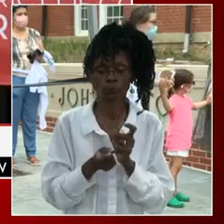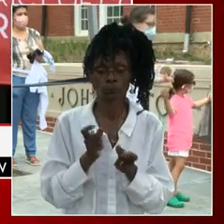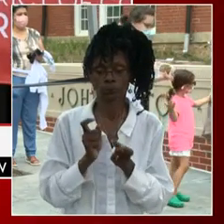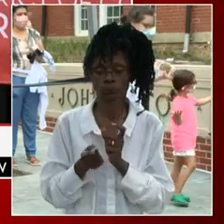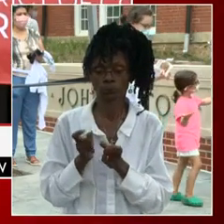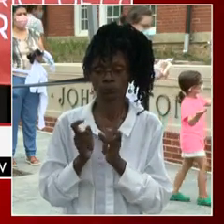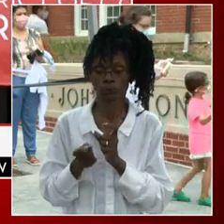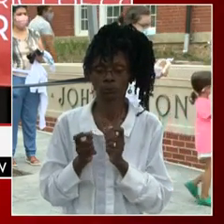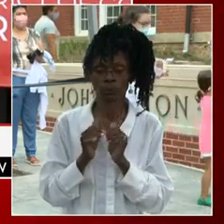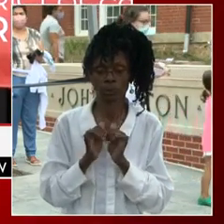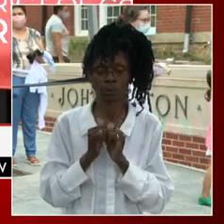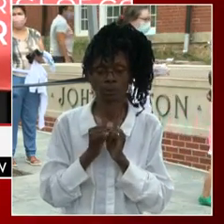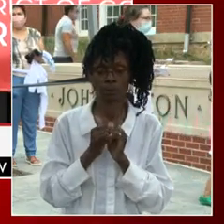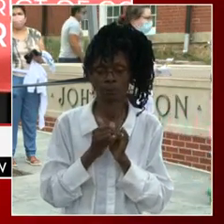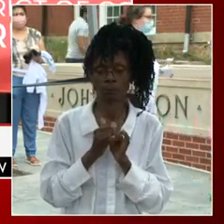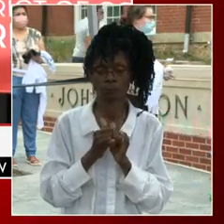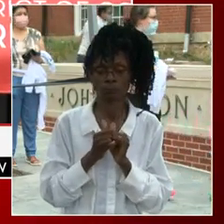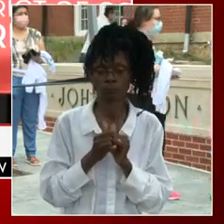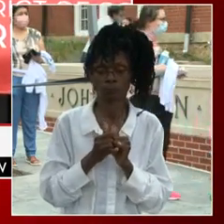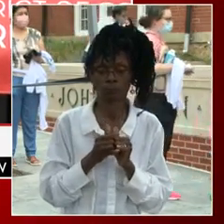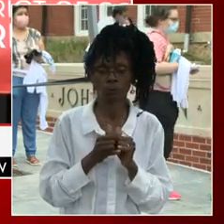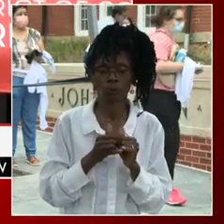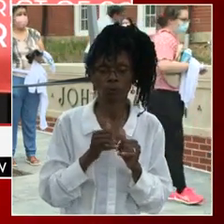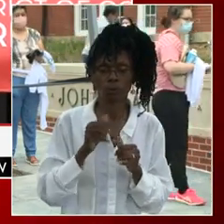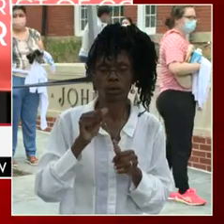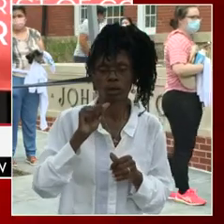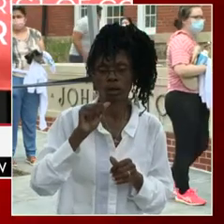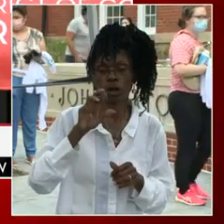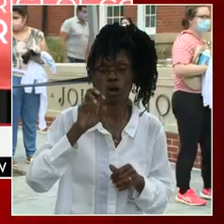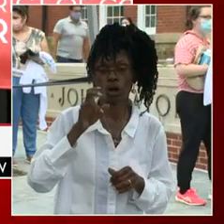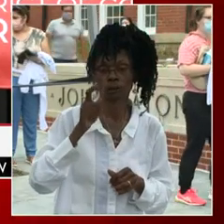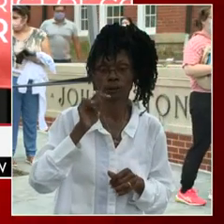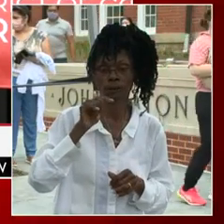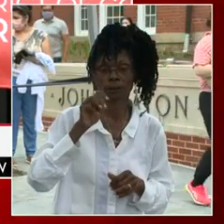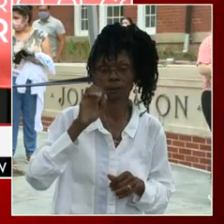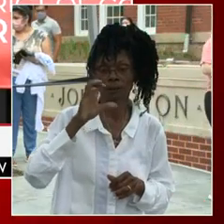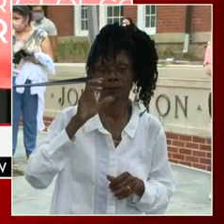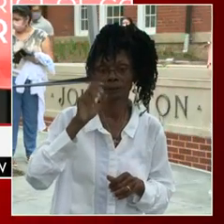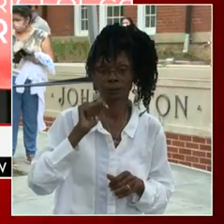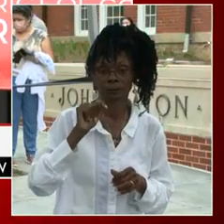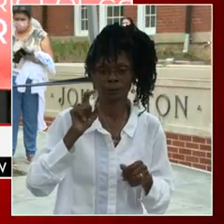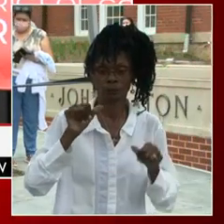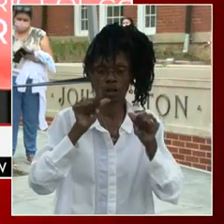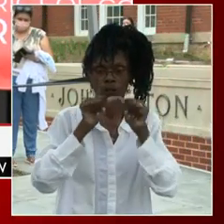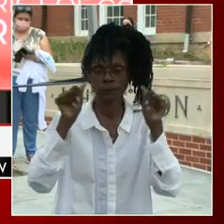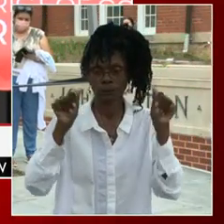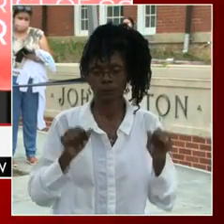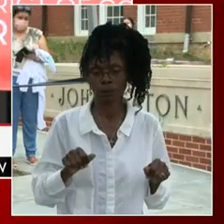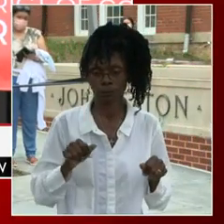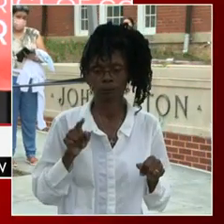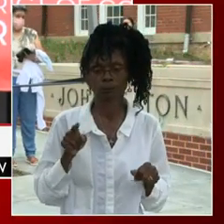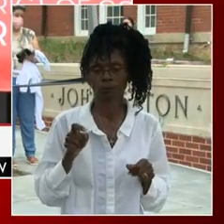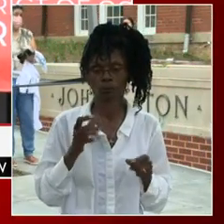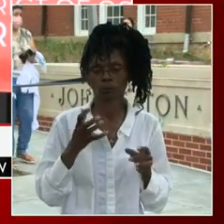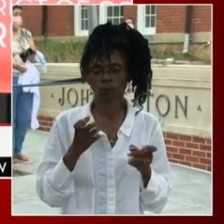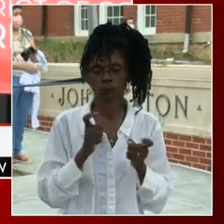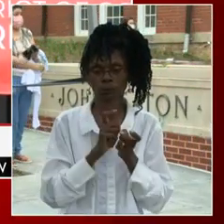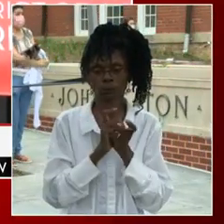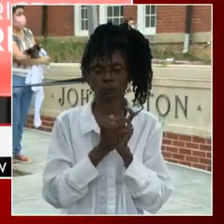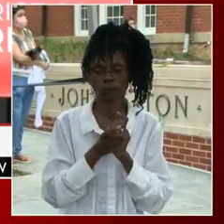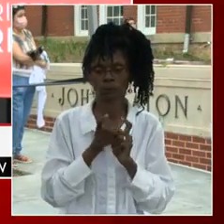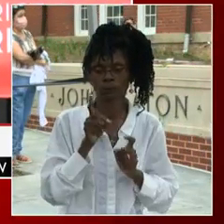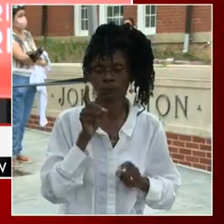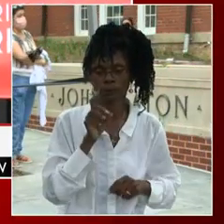and engineers are designing smarter for DC. My team uses innovation while